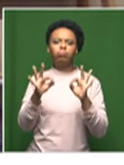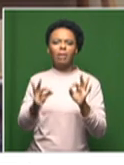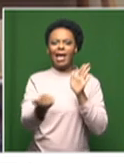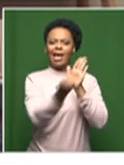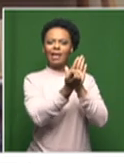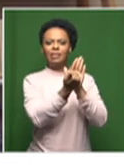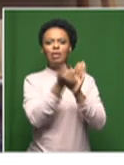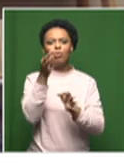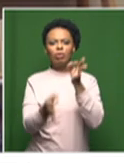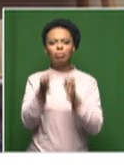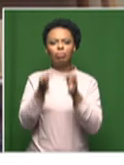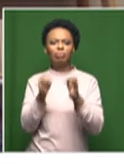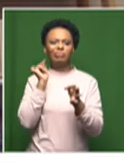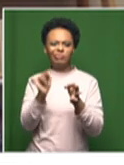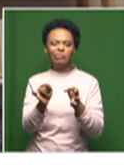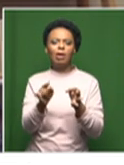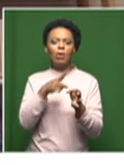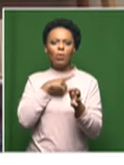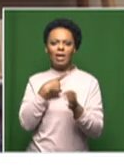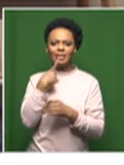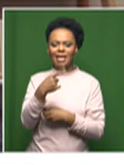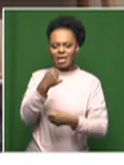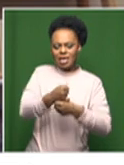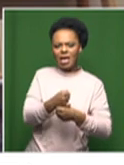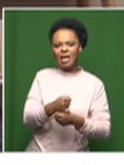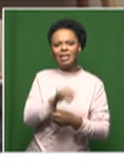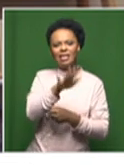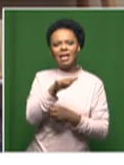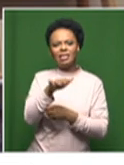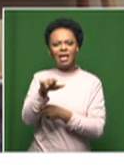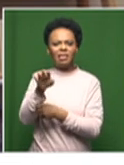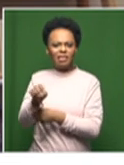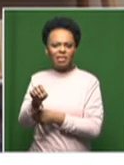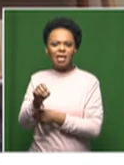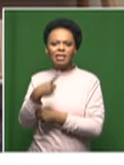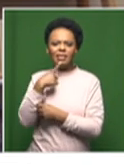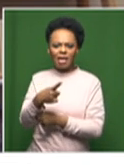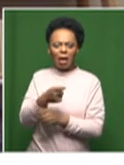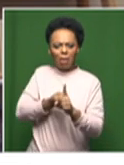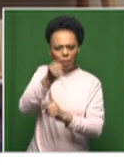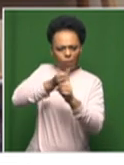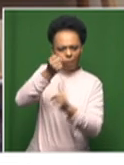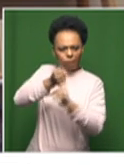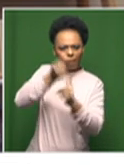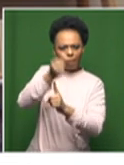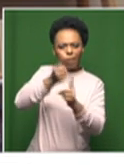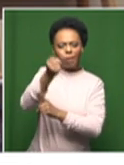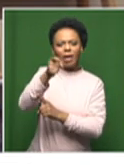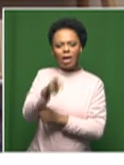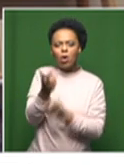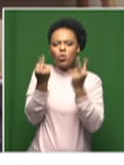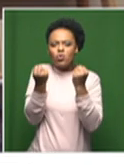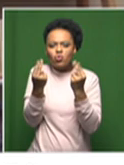political imagination, in which we said in the 1990s to one another, we want to forge a completely new